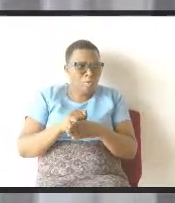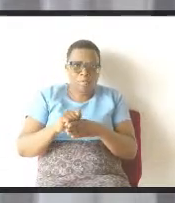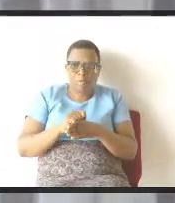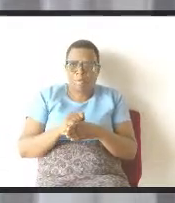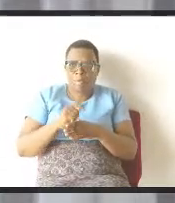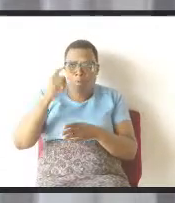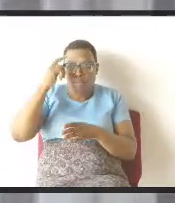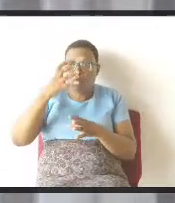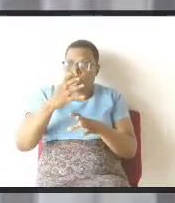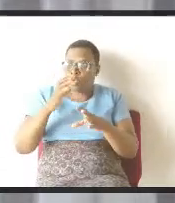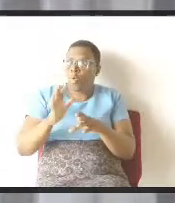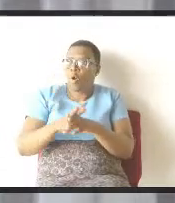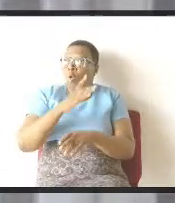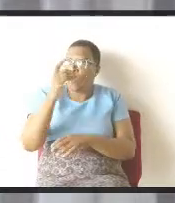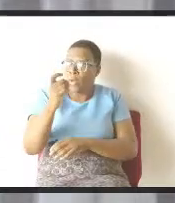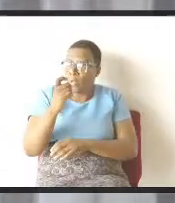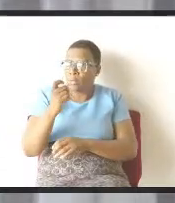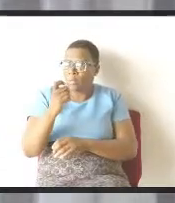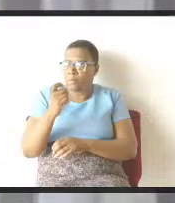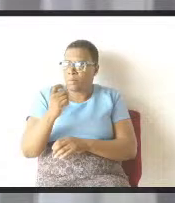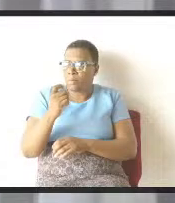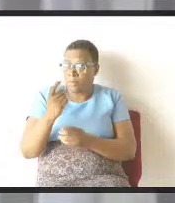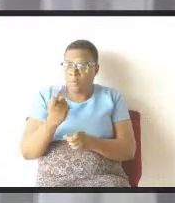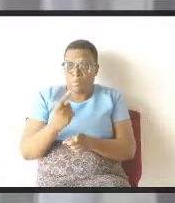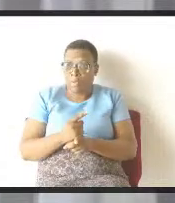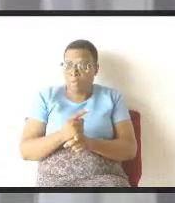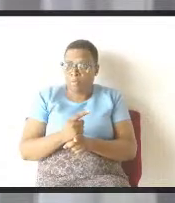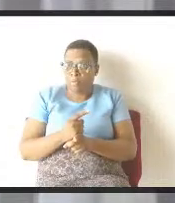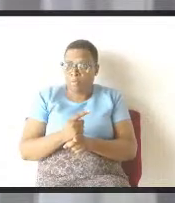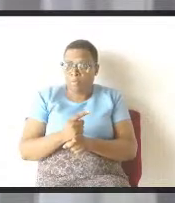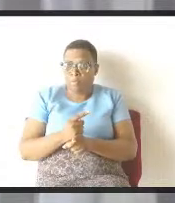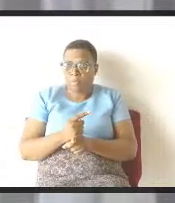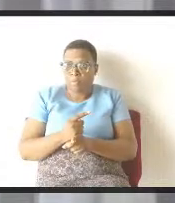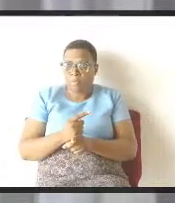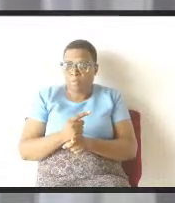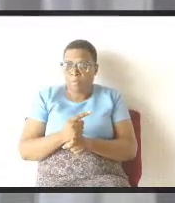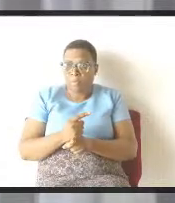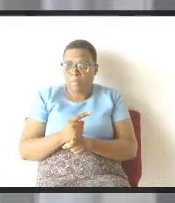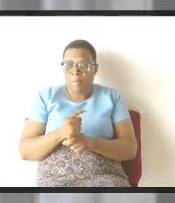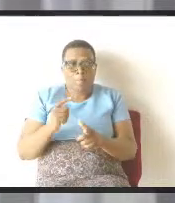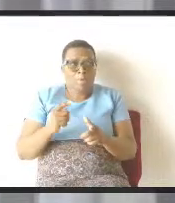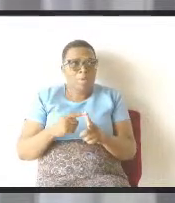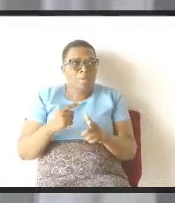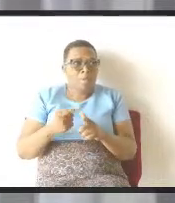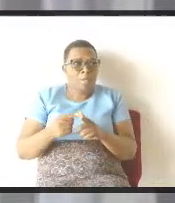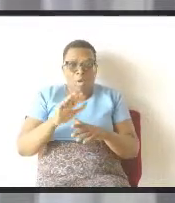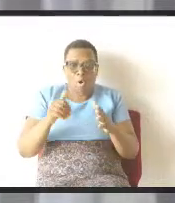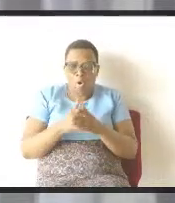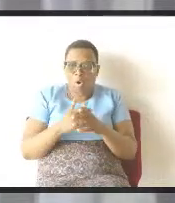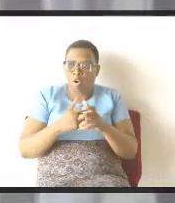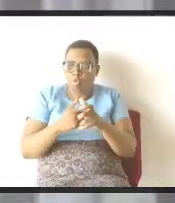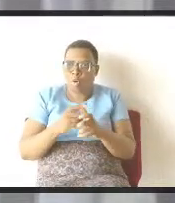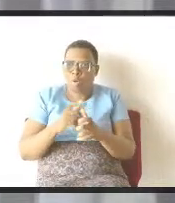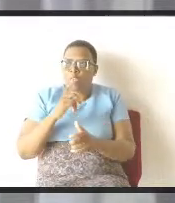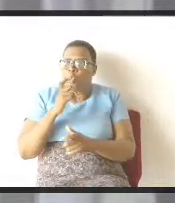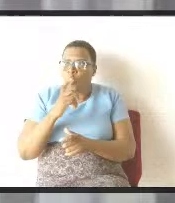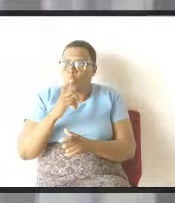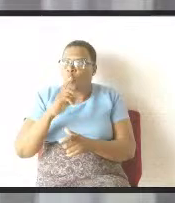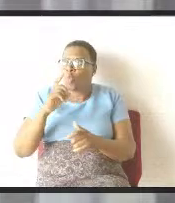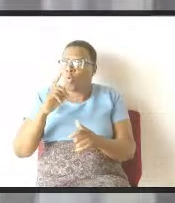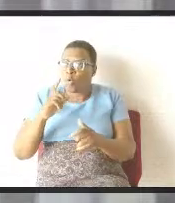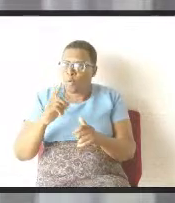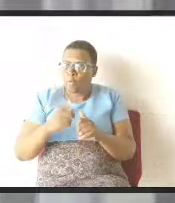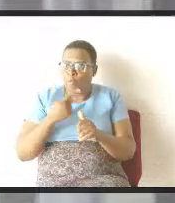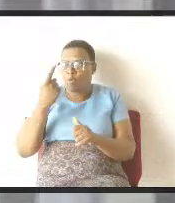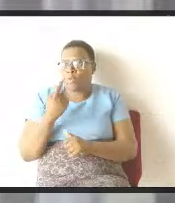And some of these things come to test who comes what. First, not against us watching games.